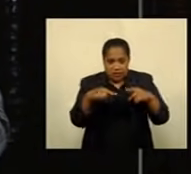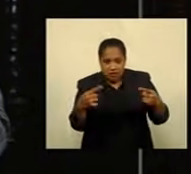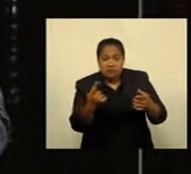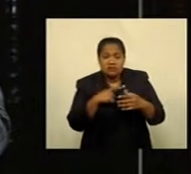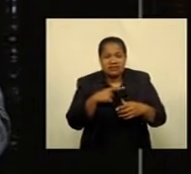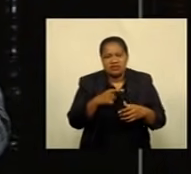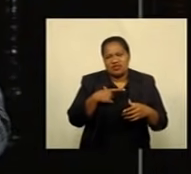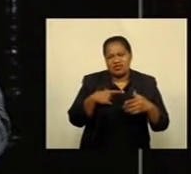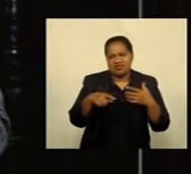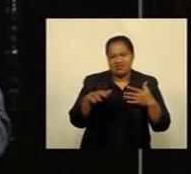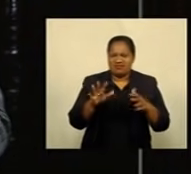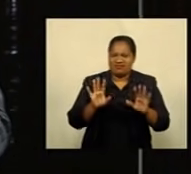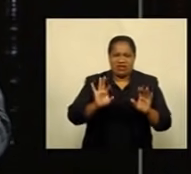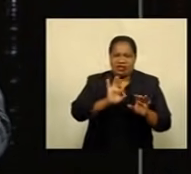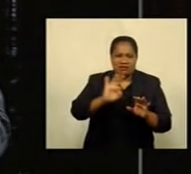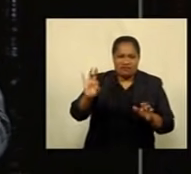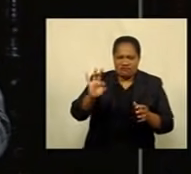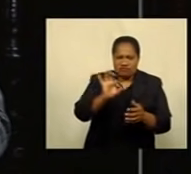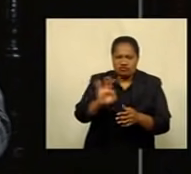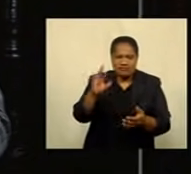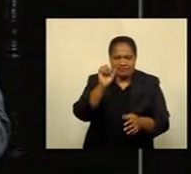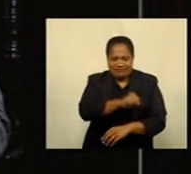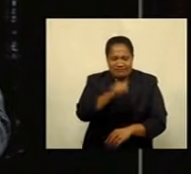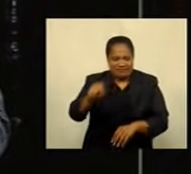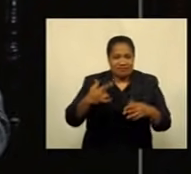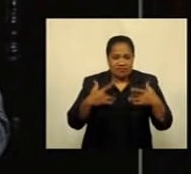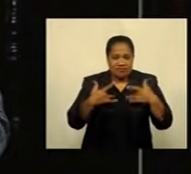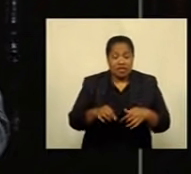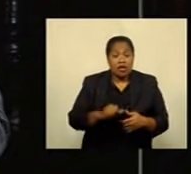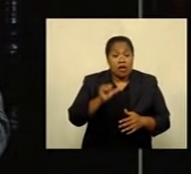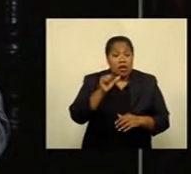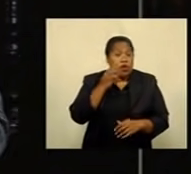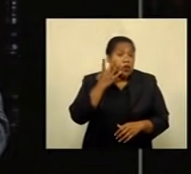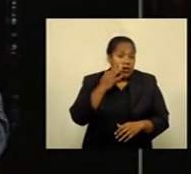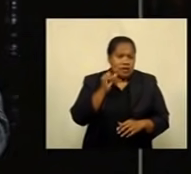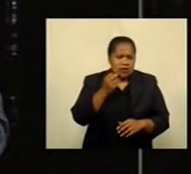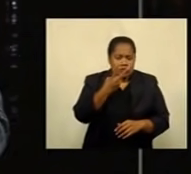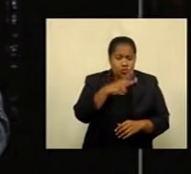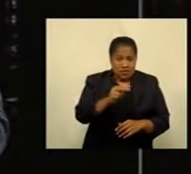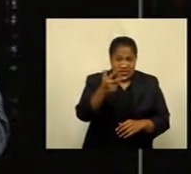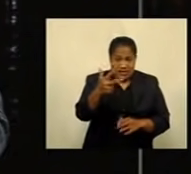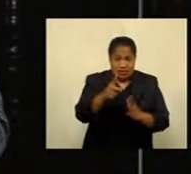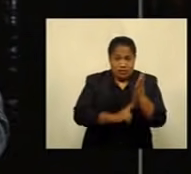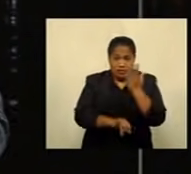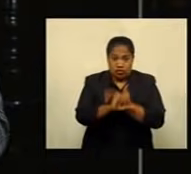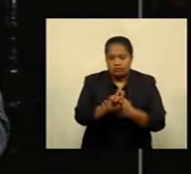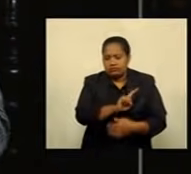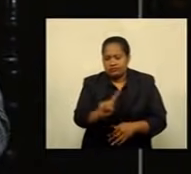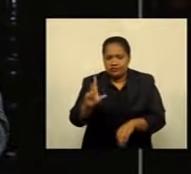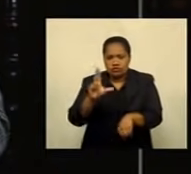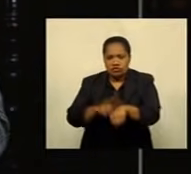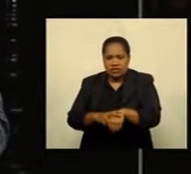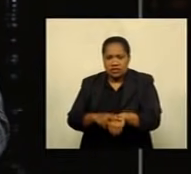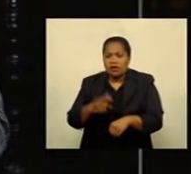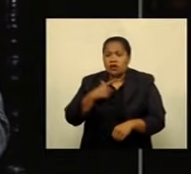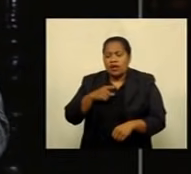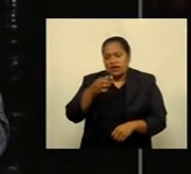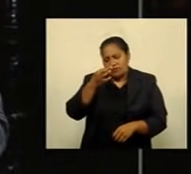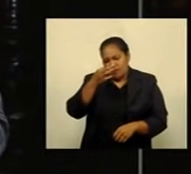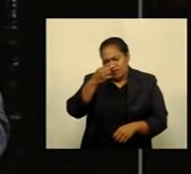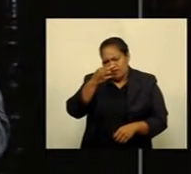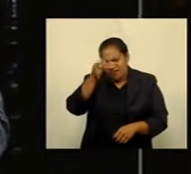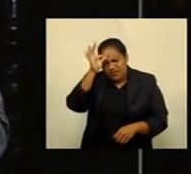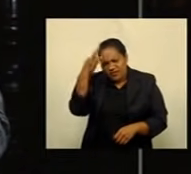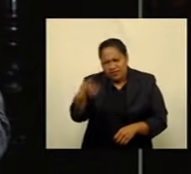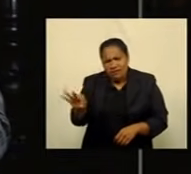granted. On 28th of June, Kumar went to a doctor thinking she had the common flu as she had a fever, a headache and a sore